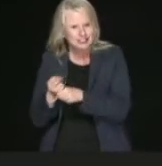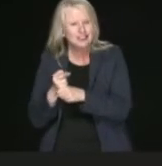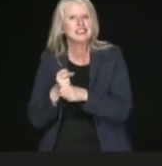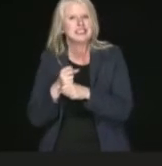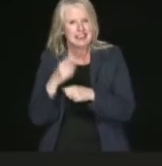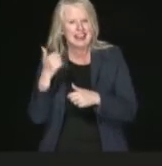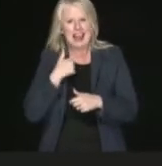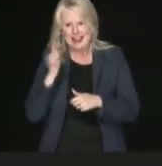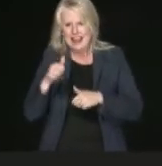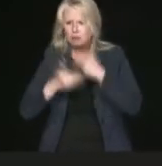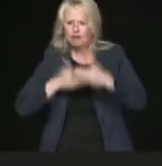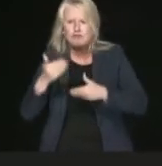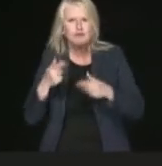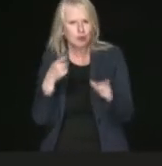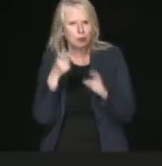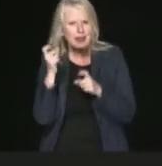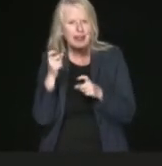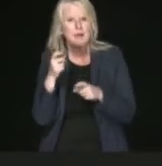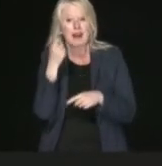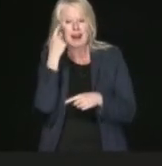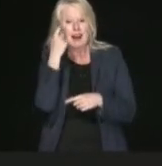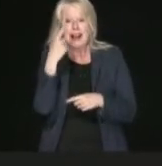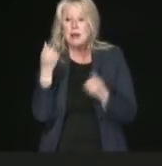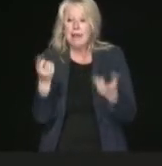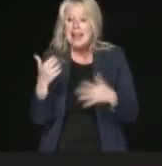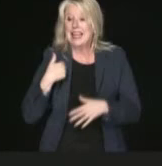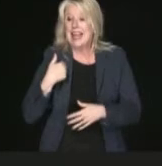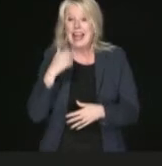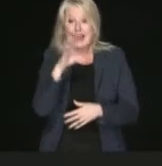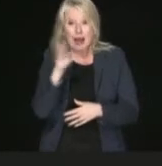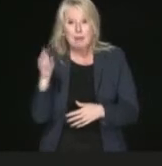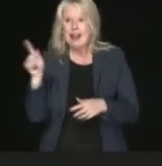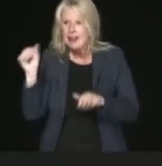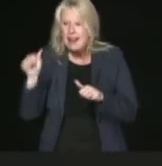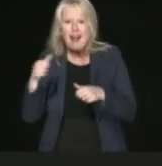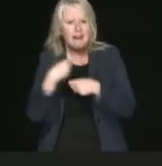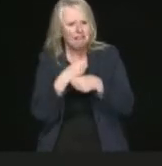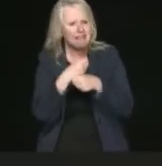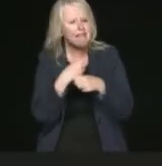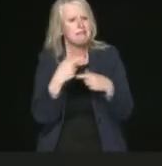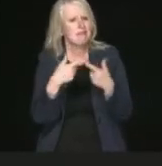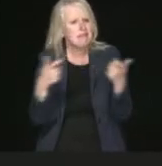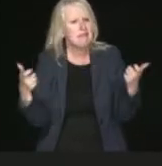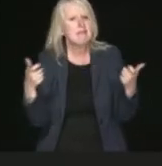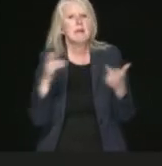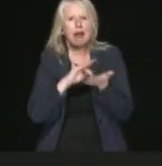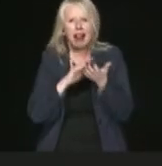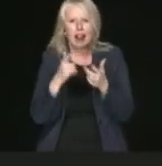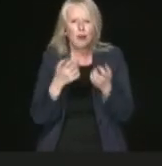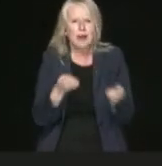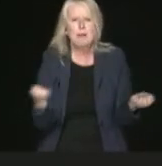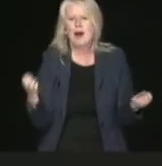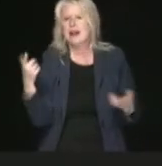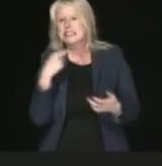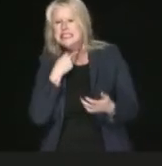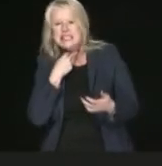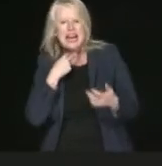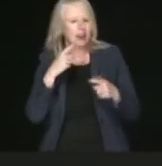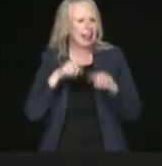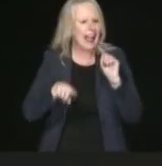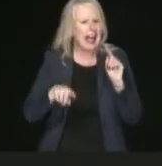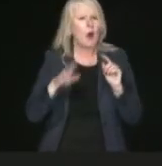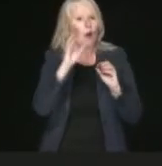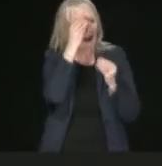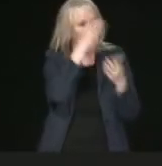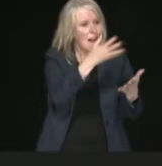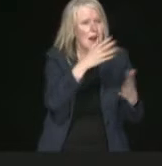to. But there are still a number of Canadian companies who say that they can supply this medical equipment, but they're either getting caught in red tape or haven't heard back